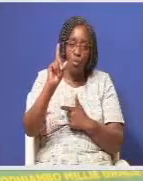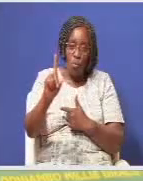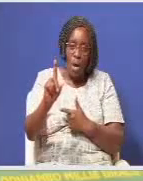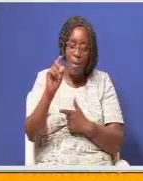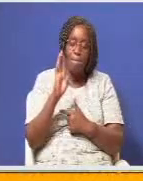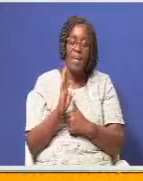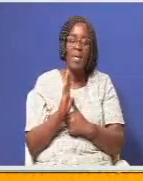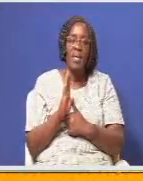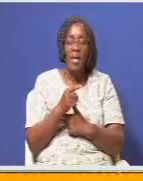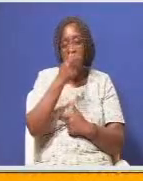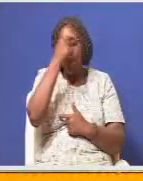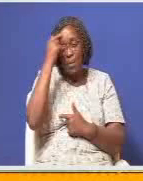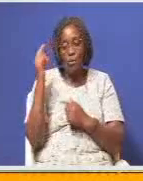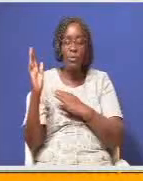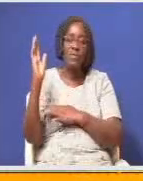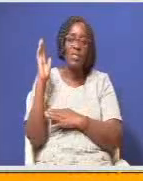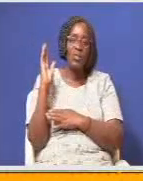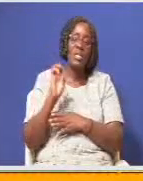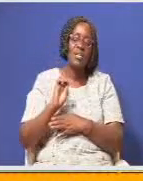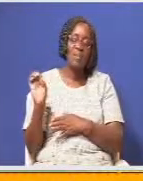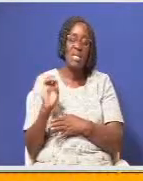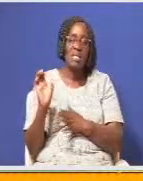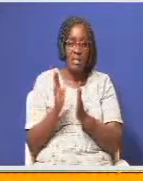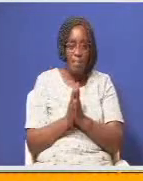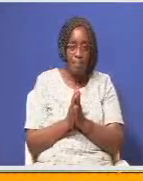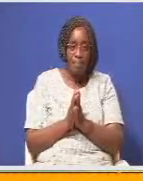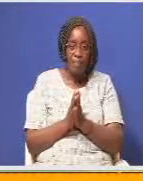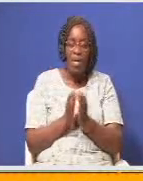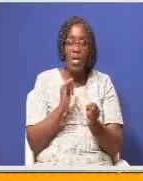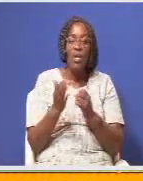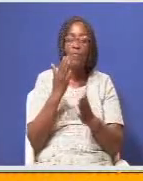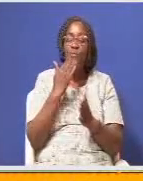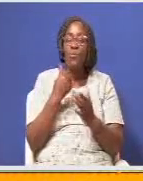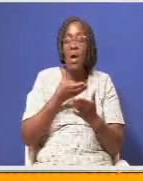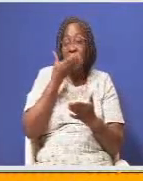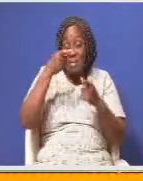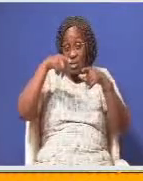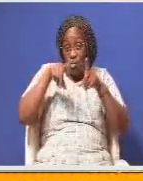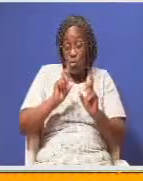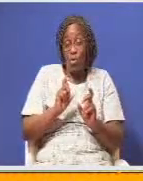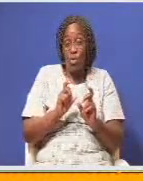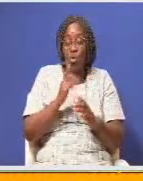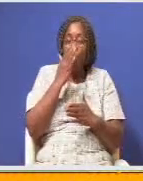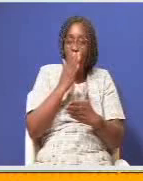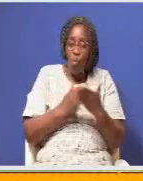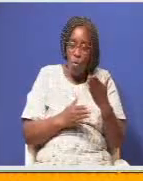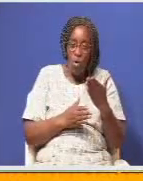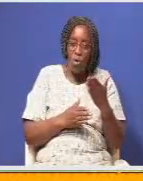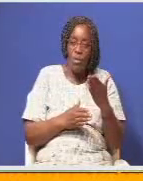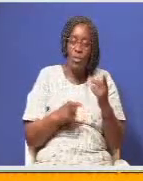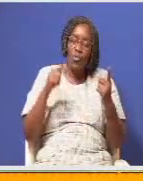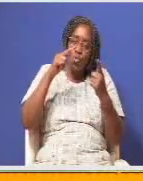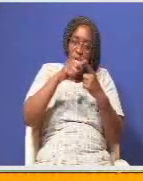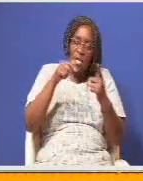241B because of security and emergency. If you answer the question, what did you aim